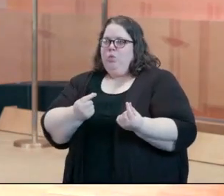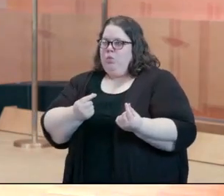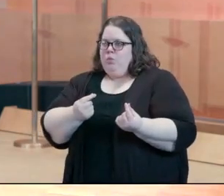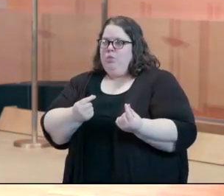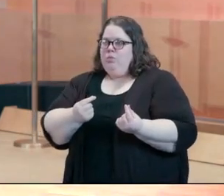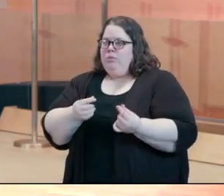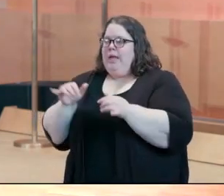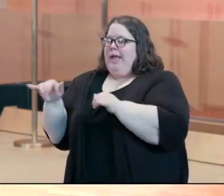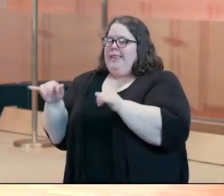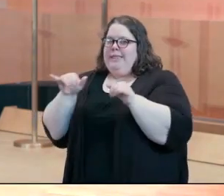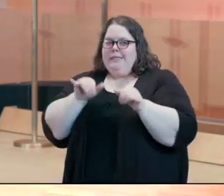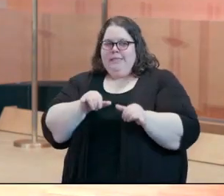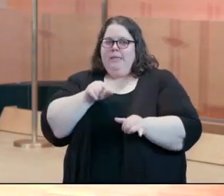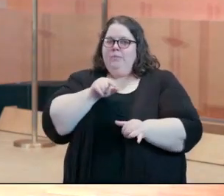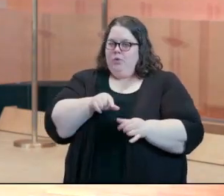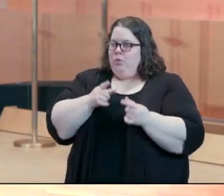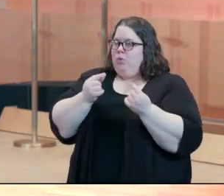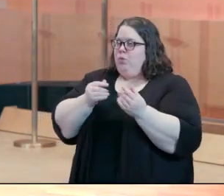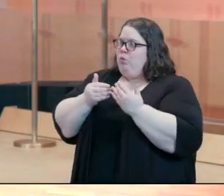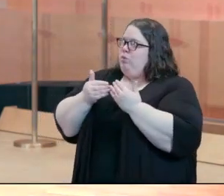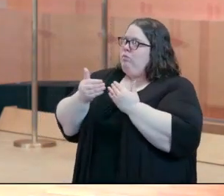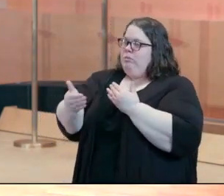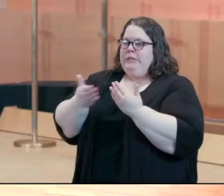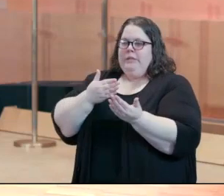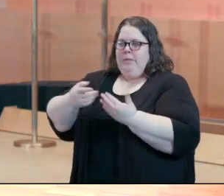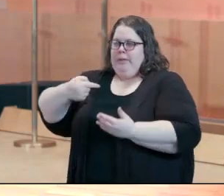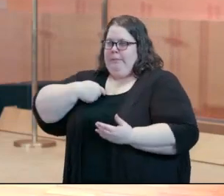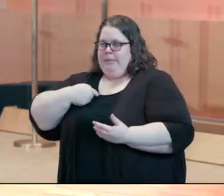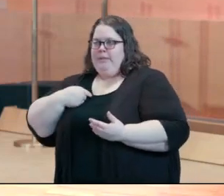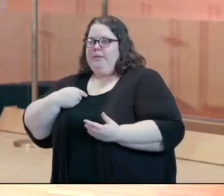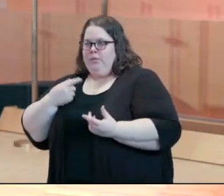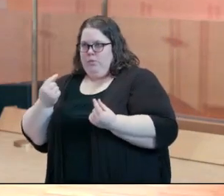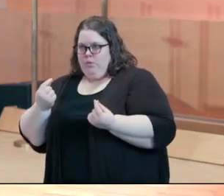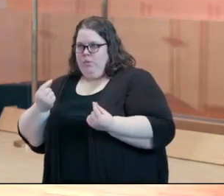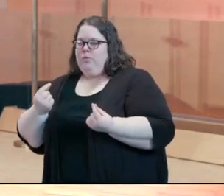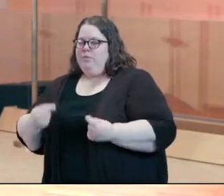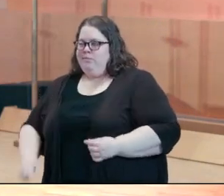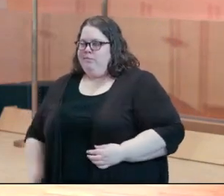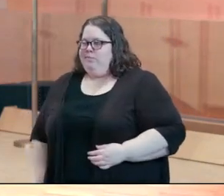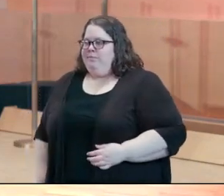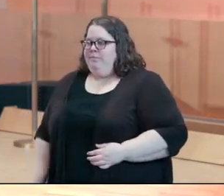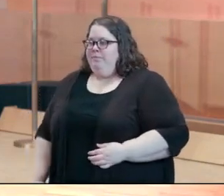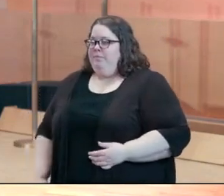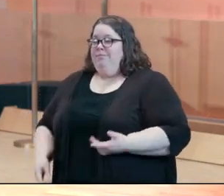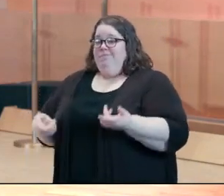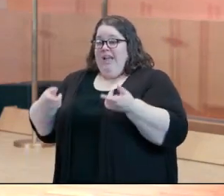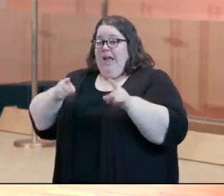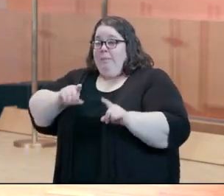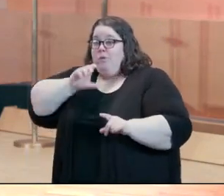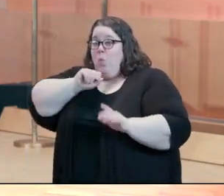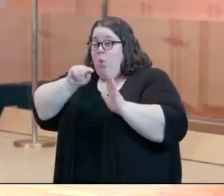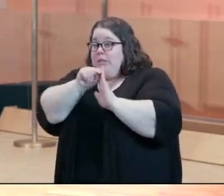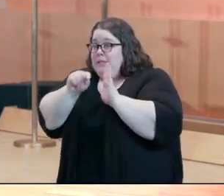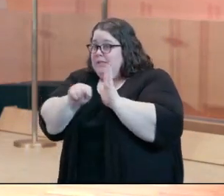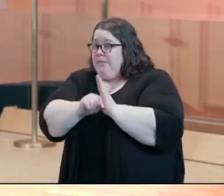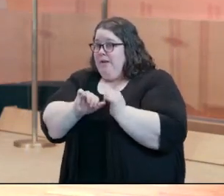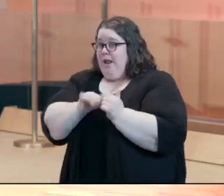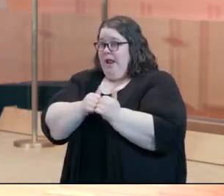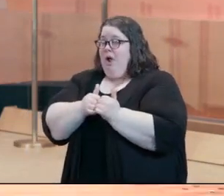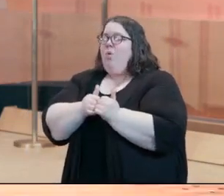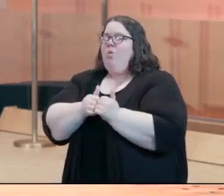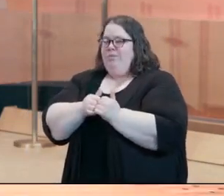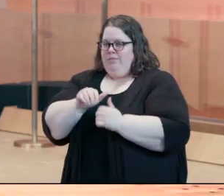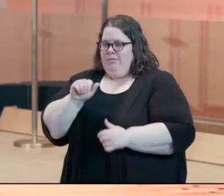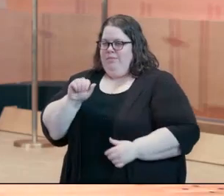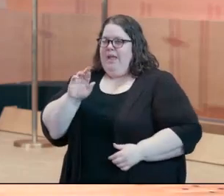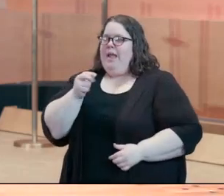regardless of the other side. And how we see this play out in the Old Testament is through this sacrifice that